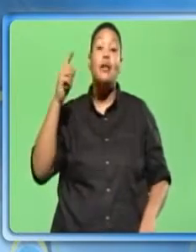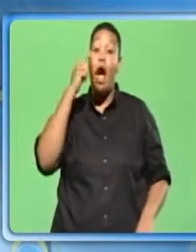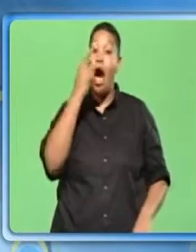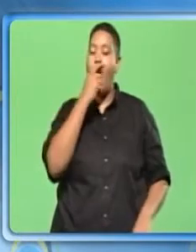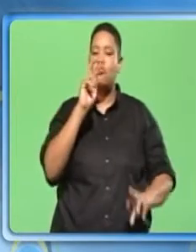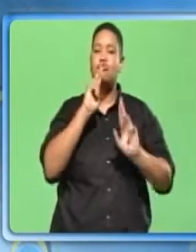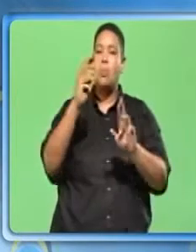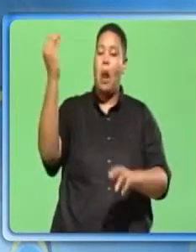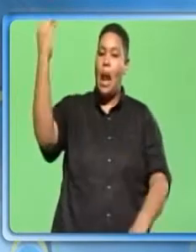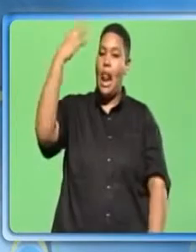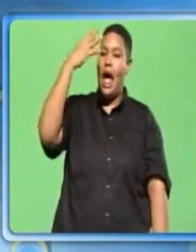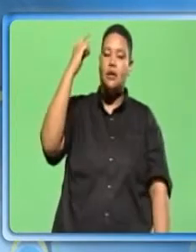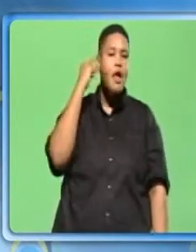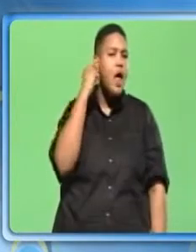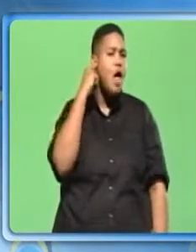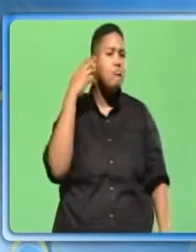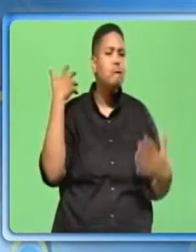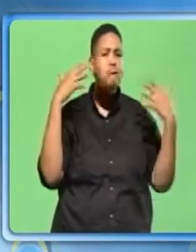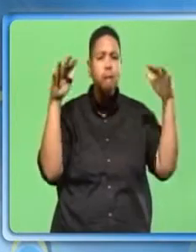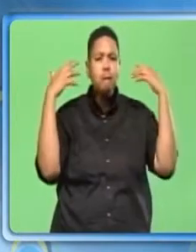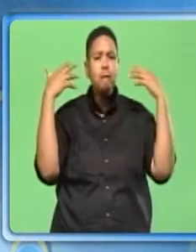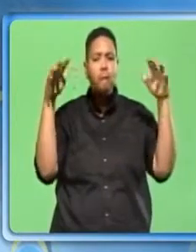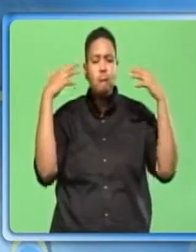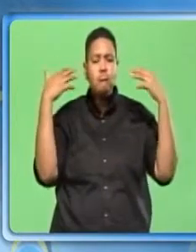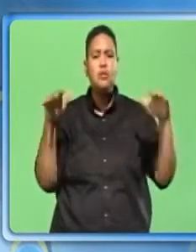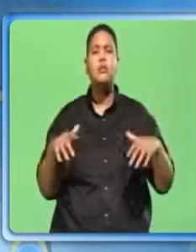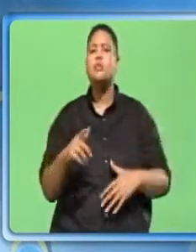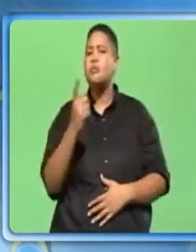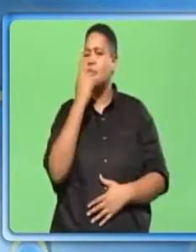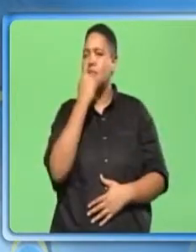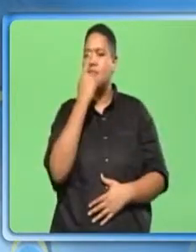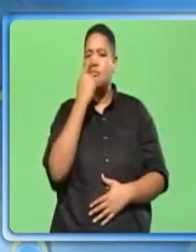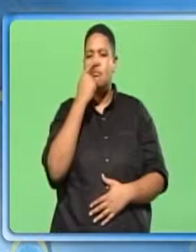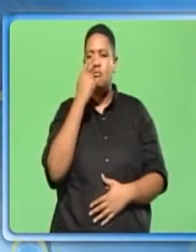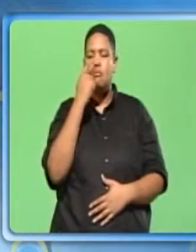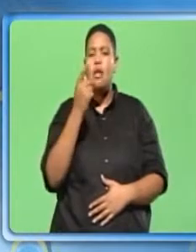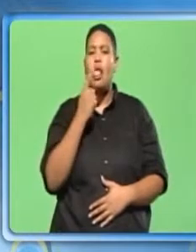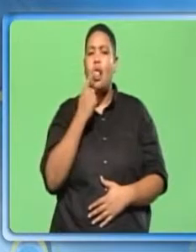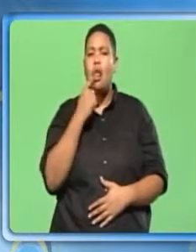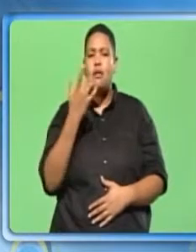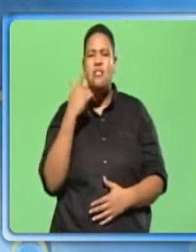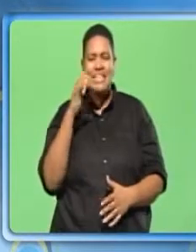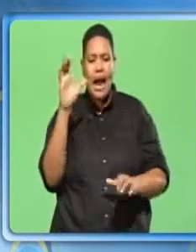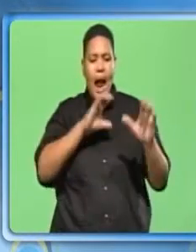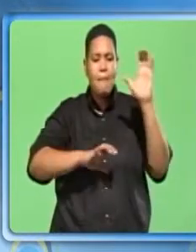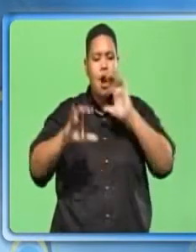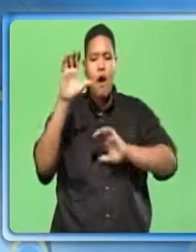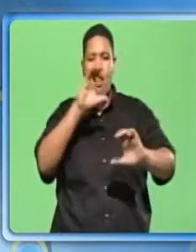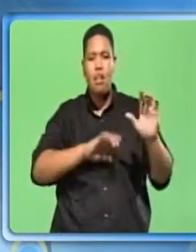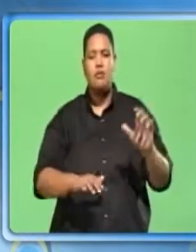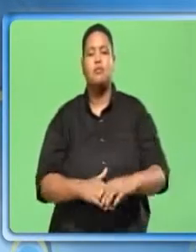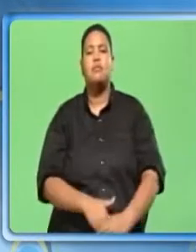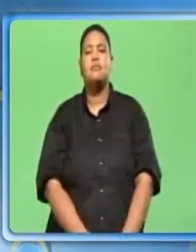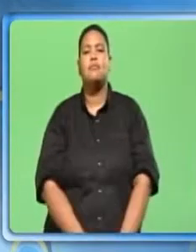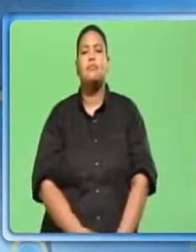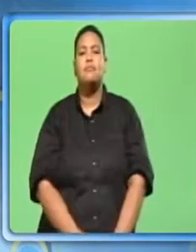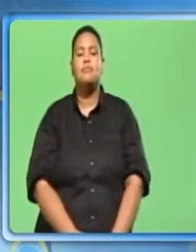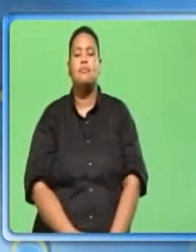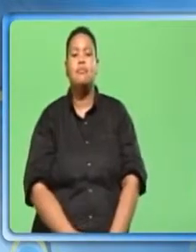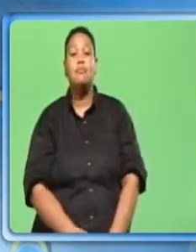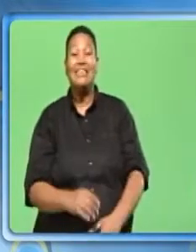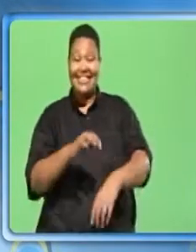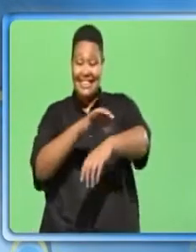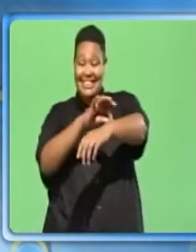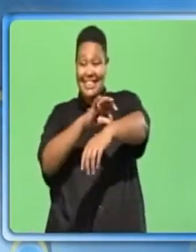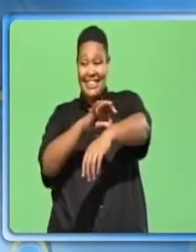light. The ears respond to sound. The nose and tongue respond to chemicals. The